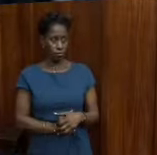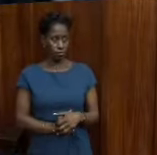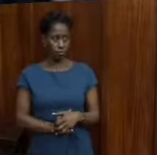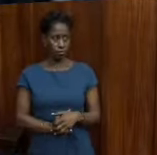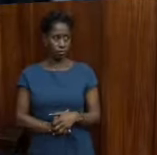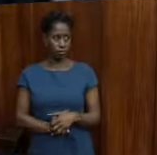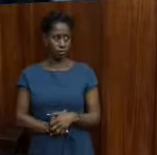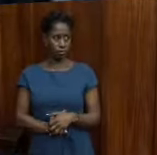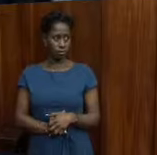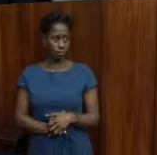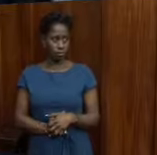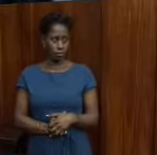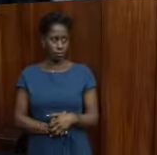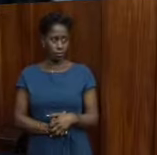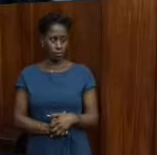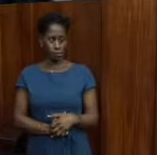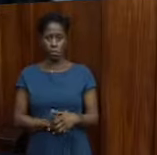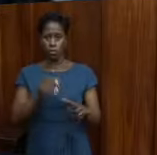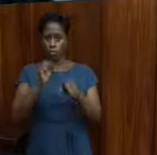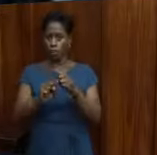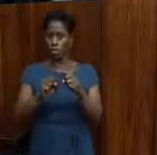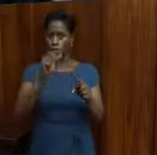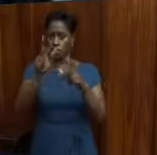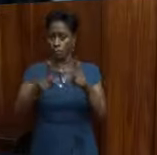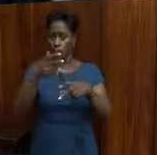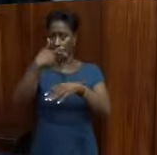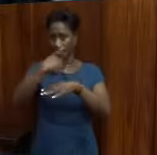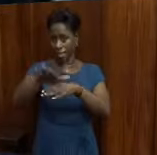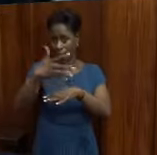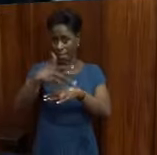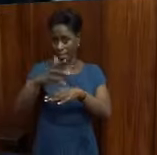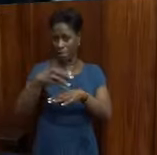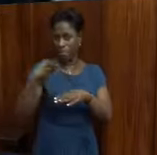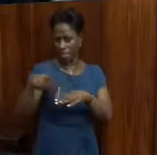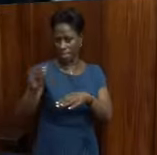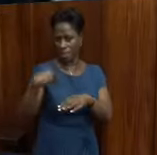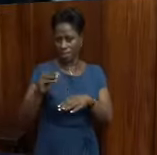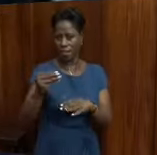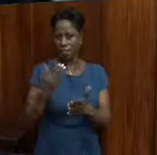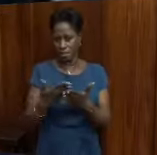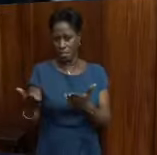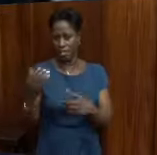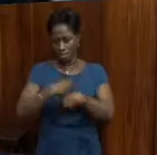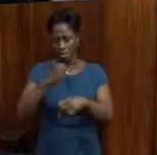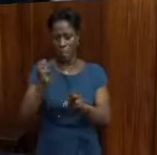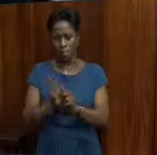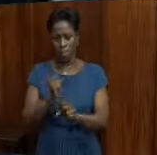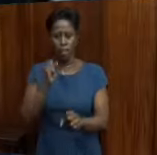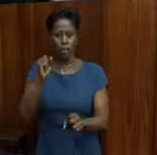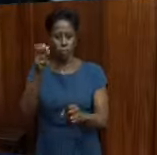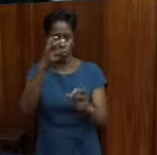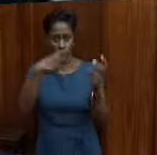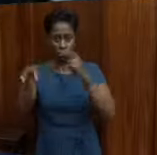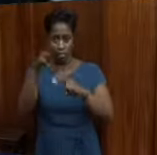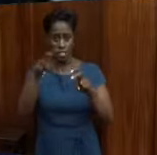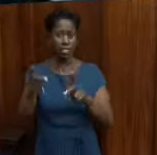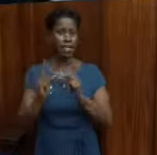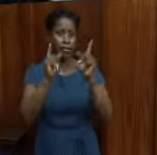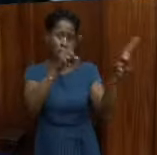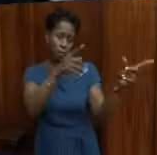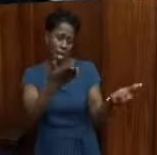a fully functional retail gallery for the crafters. Once completed, the Ministry of Tourism and St. Lucia